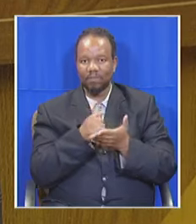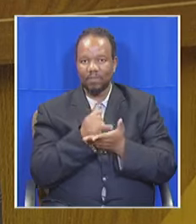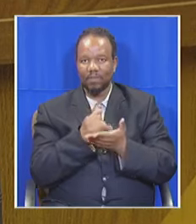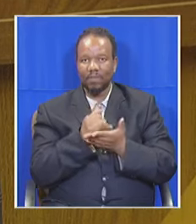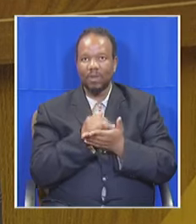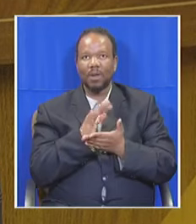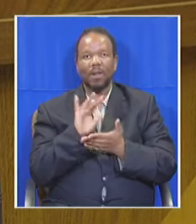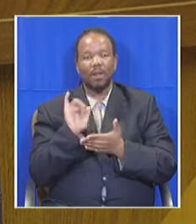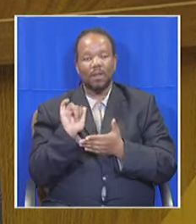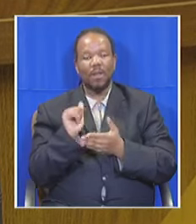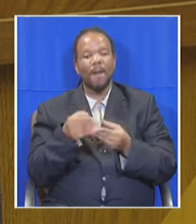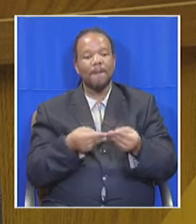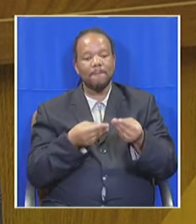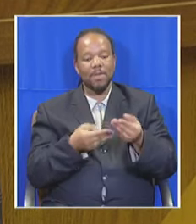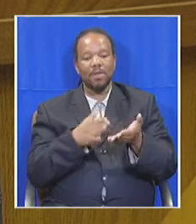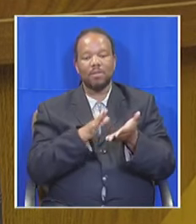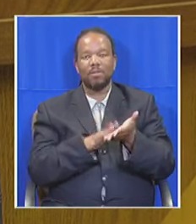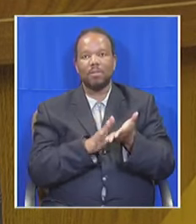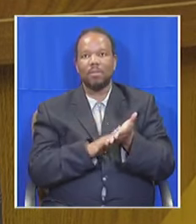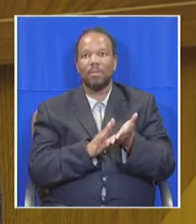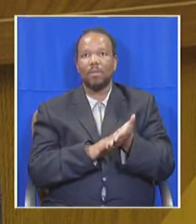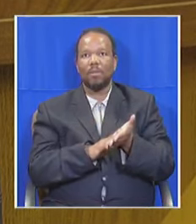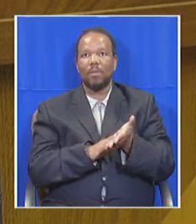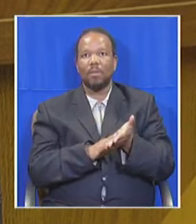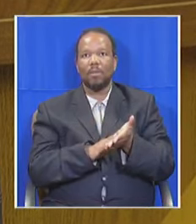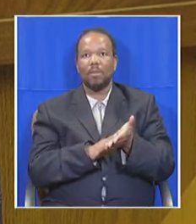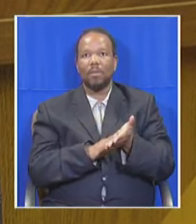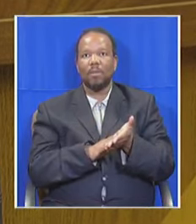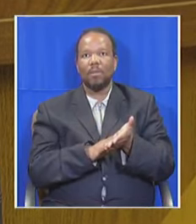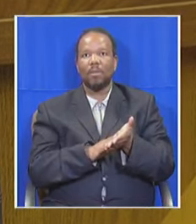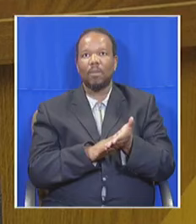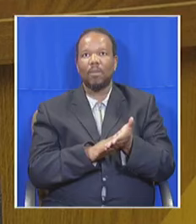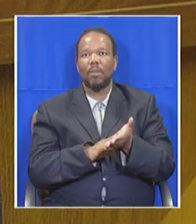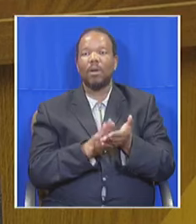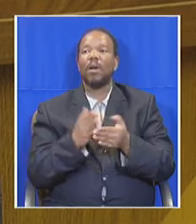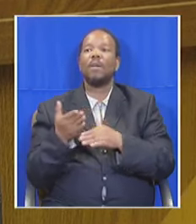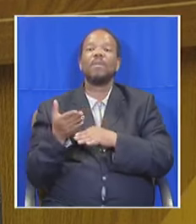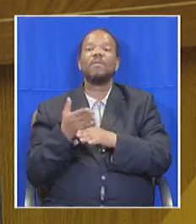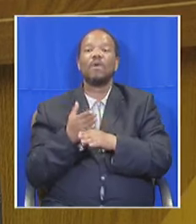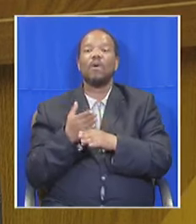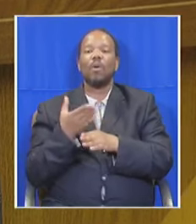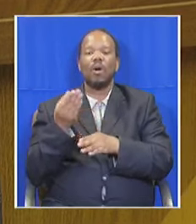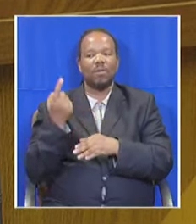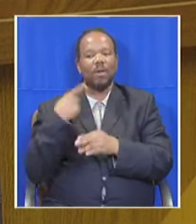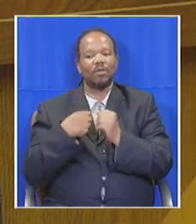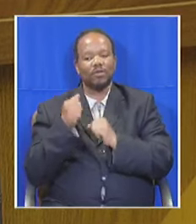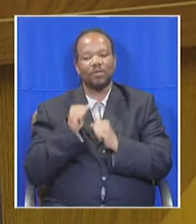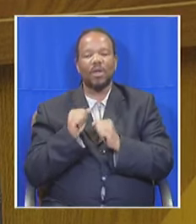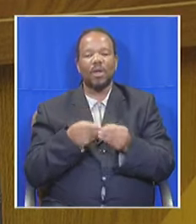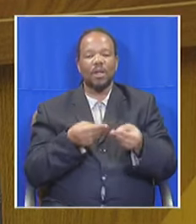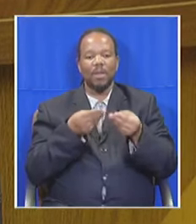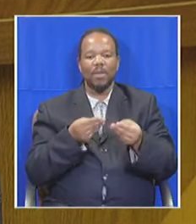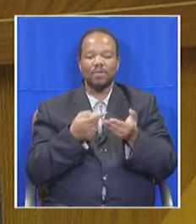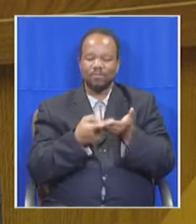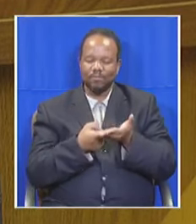the bill before us, it's a bill that was brought before Parliament before, and Parliament has dealt with this bill in